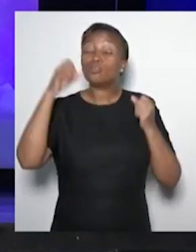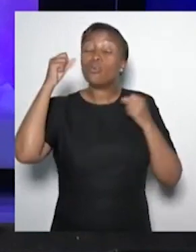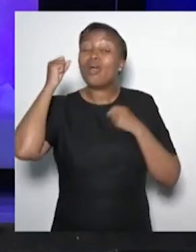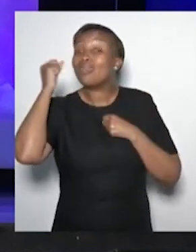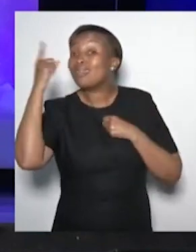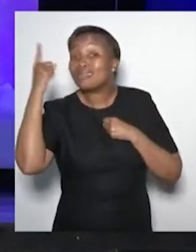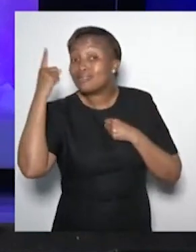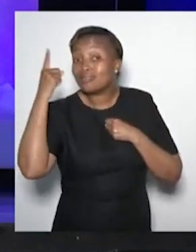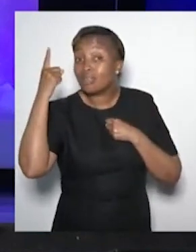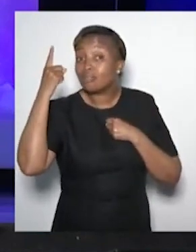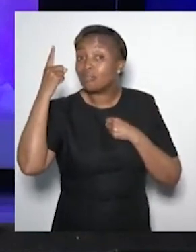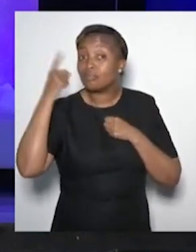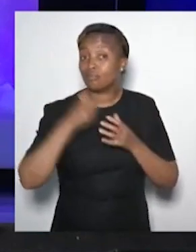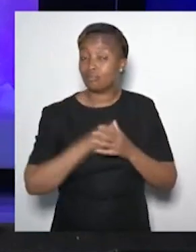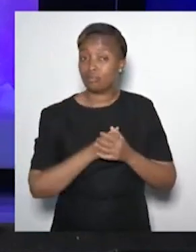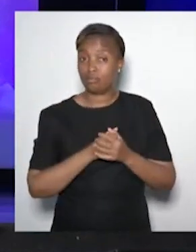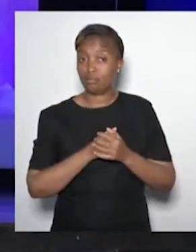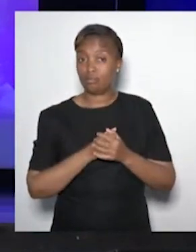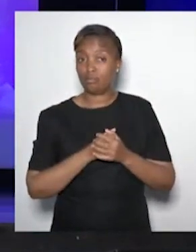gist